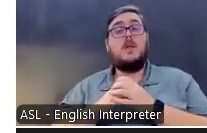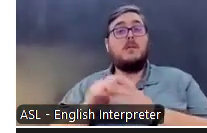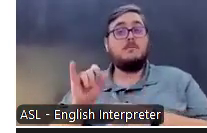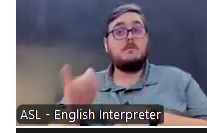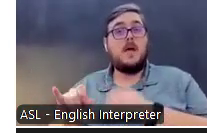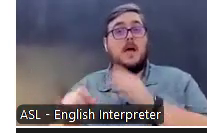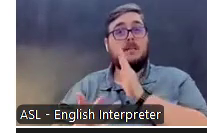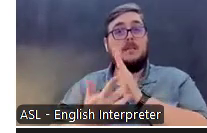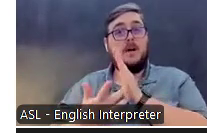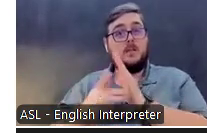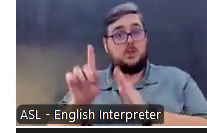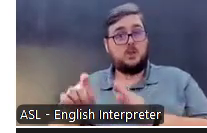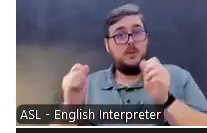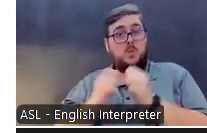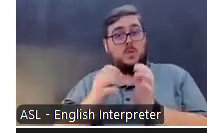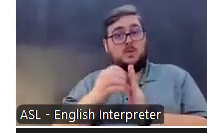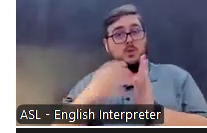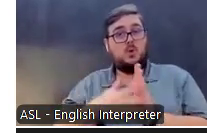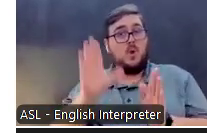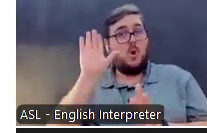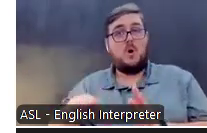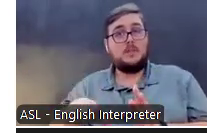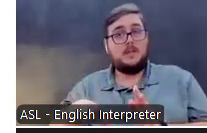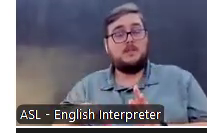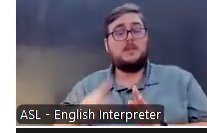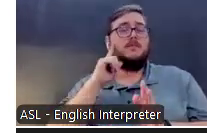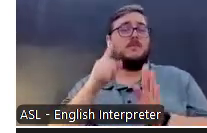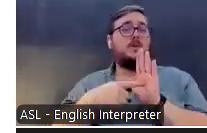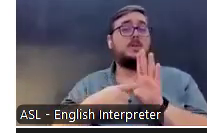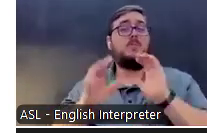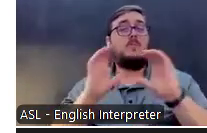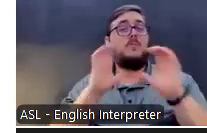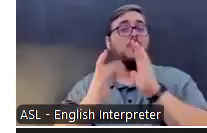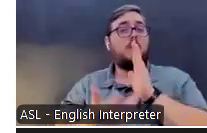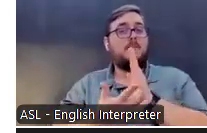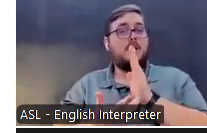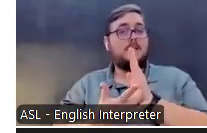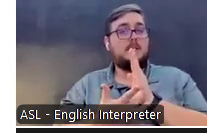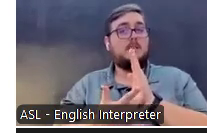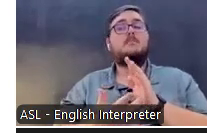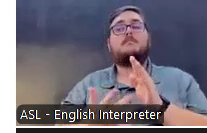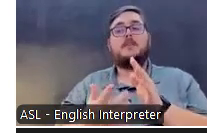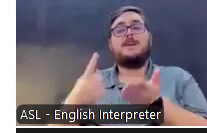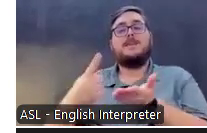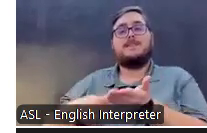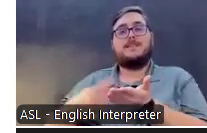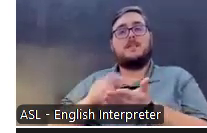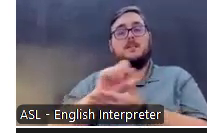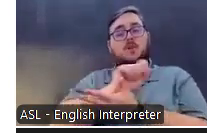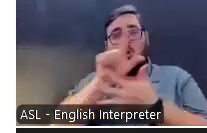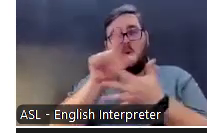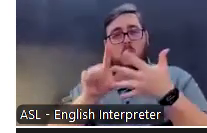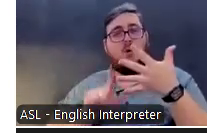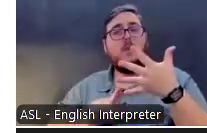communication device. Having these discussions with the IEP team can clear up any confusion about